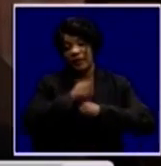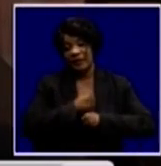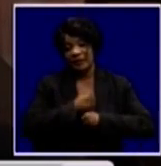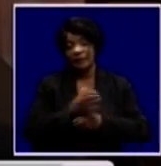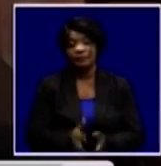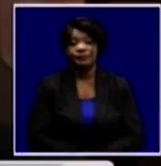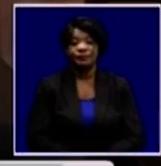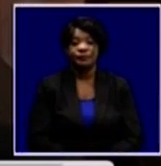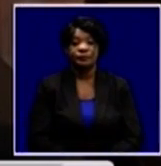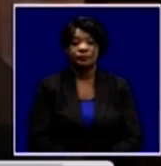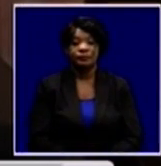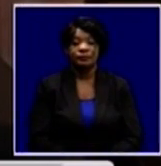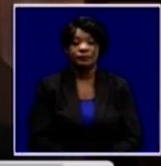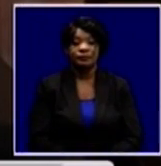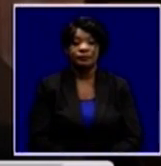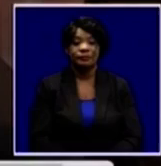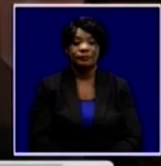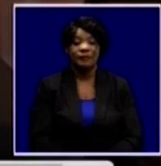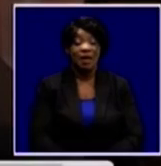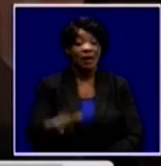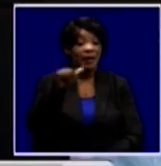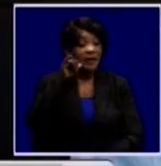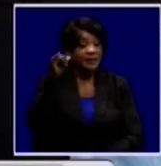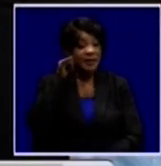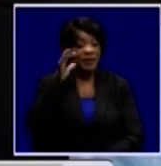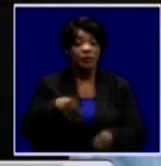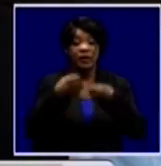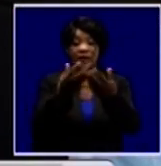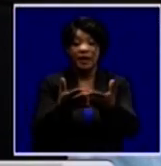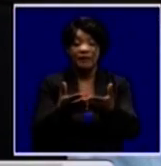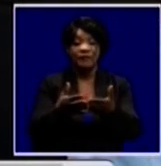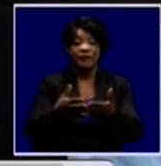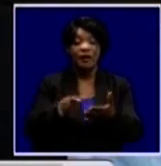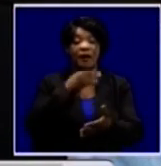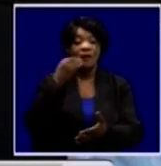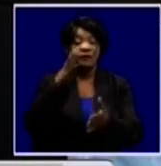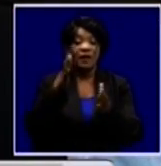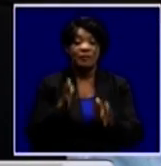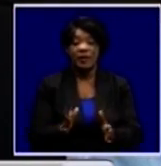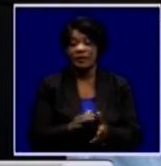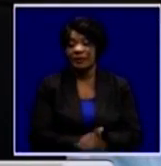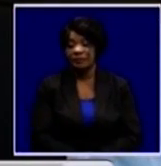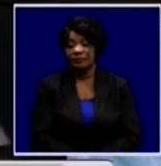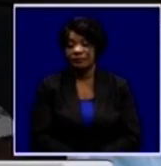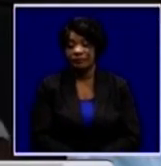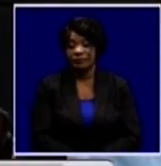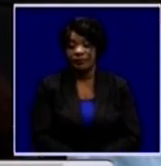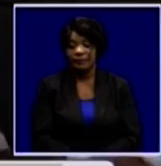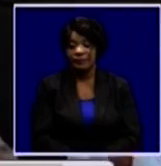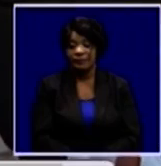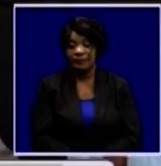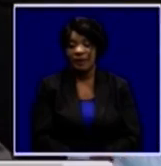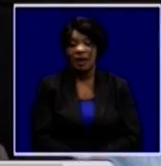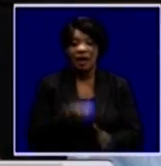yesterday tinamba kupasa bali mewa first banamba kutenga bali baenda chabe ku baita deposit baenda ku